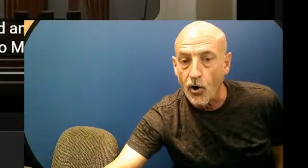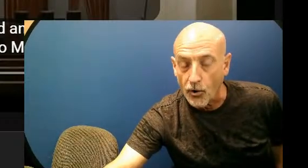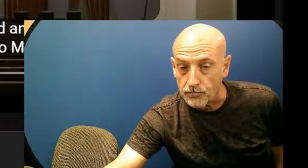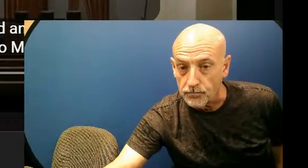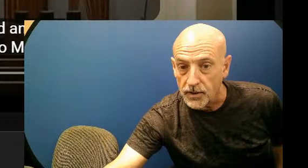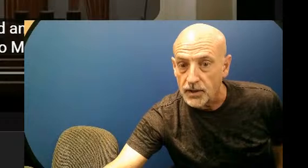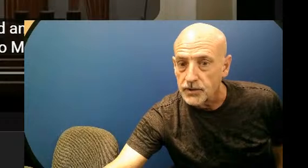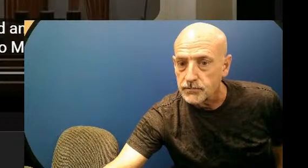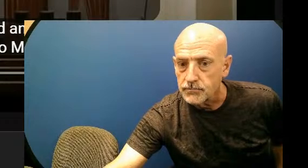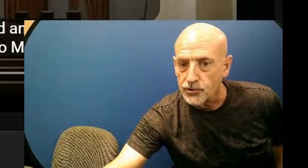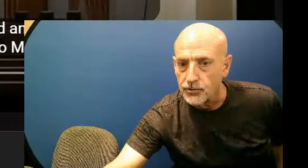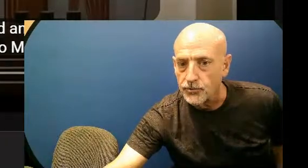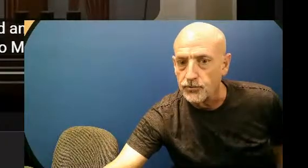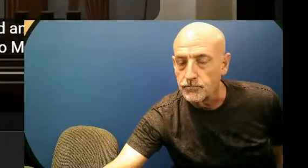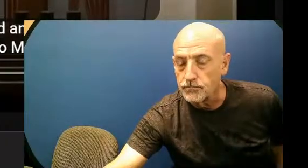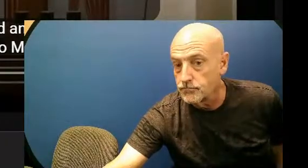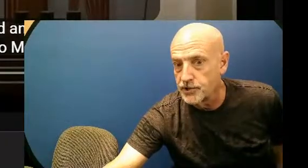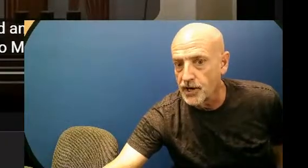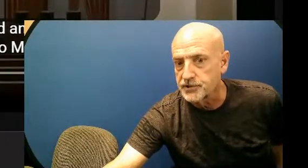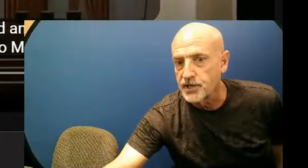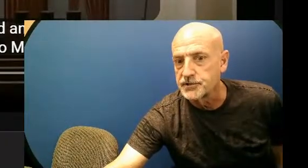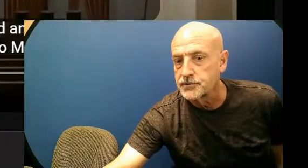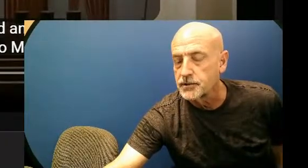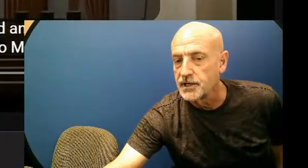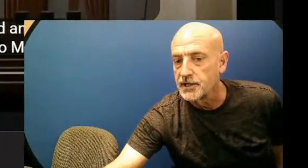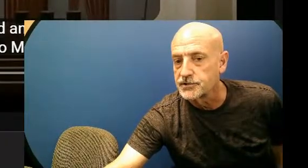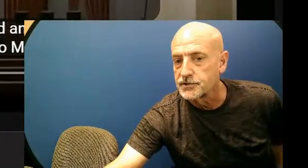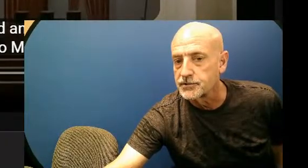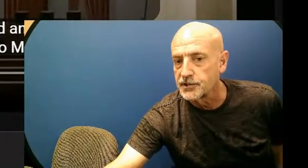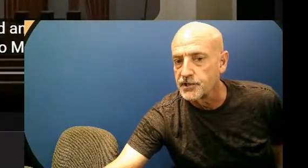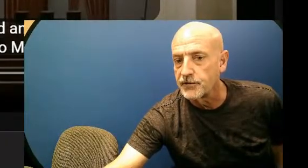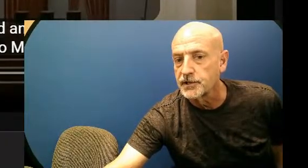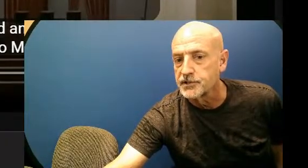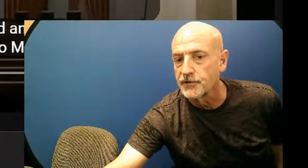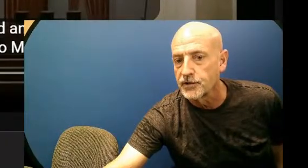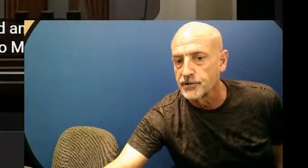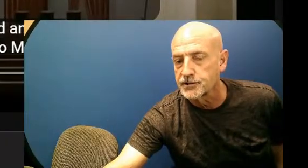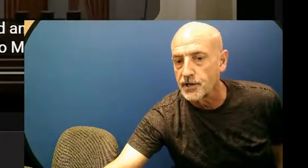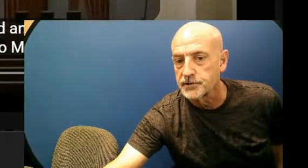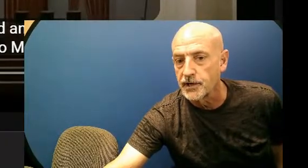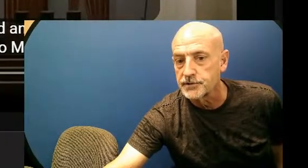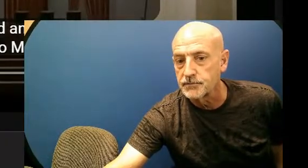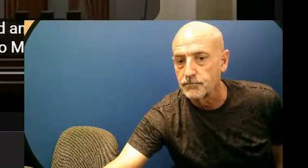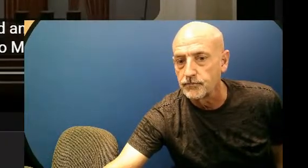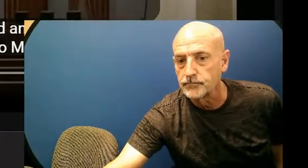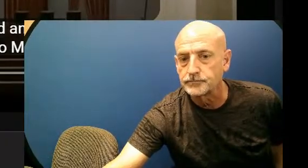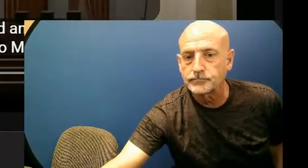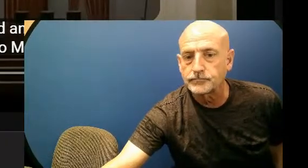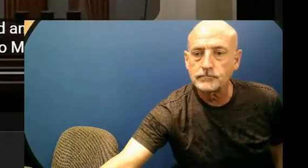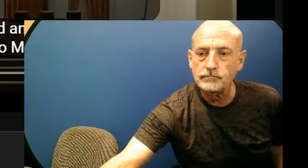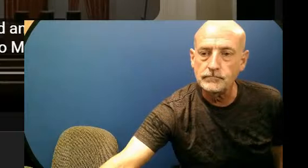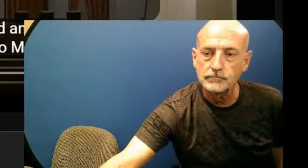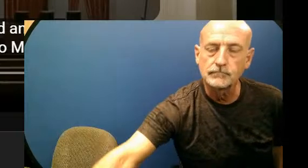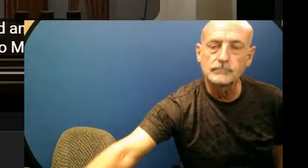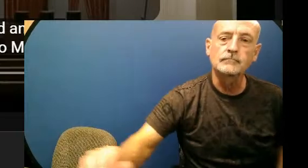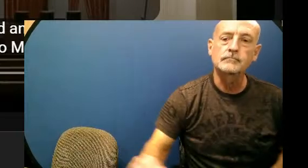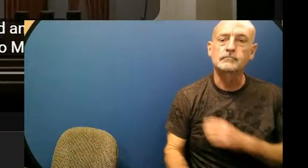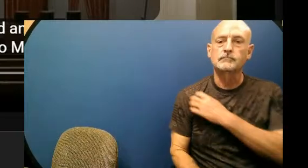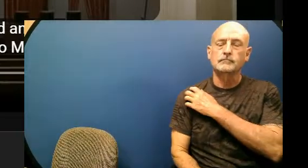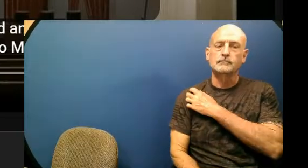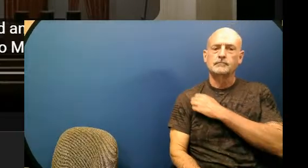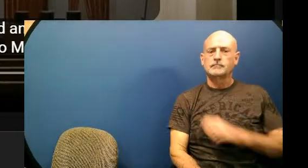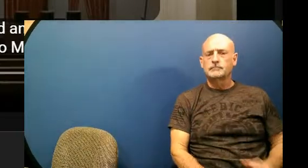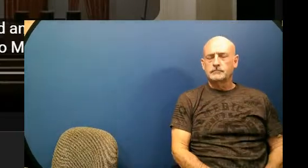warfare harm to the United States is significantly different in the context. There's no evidence